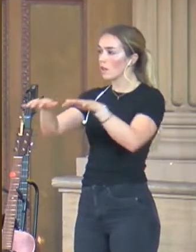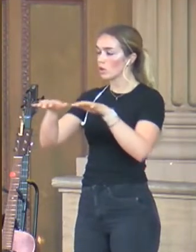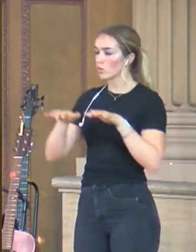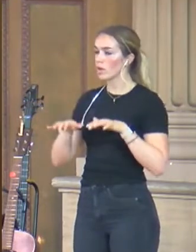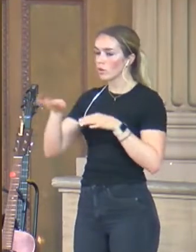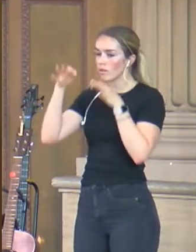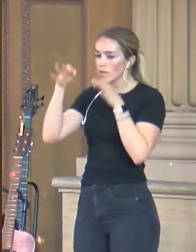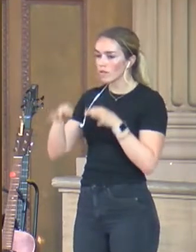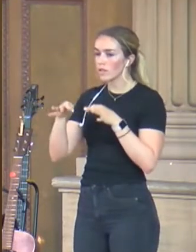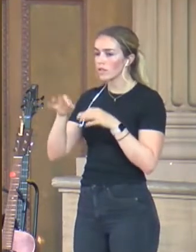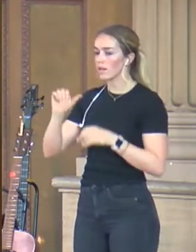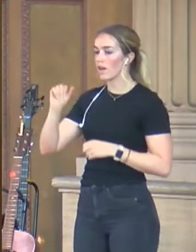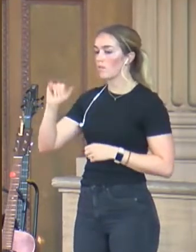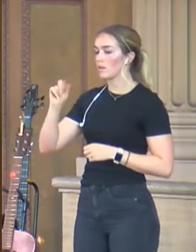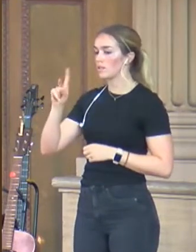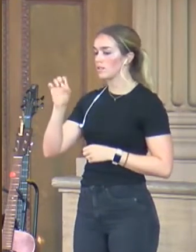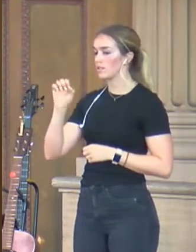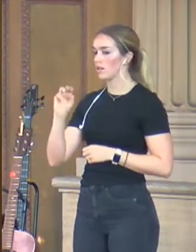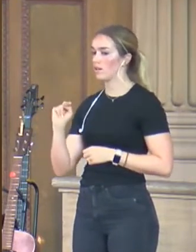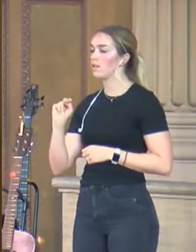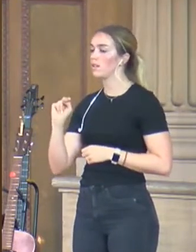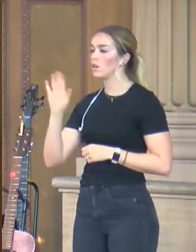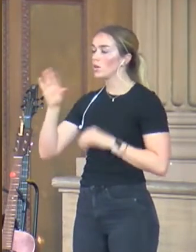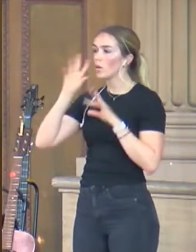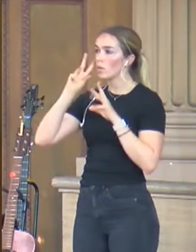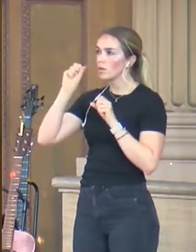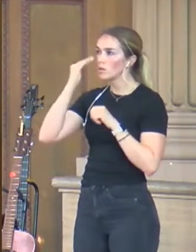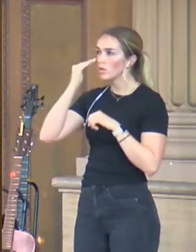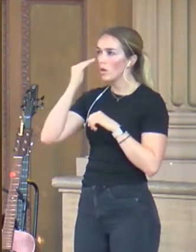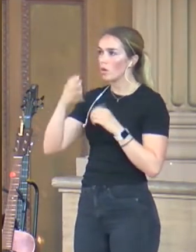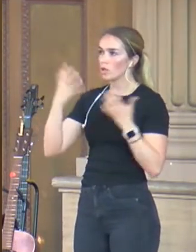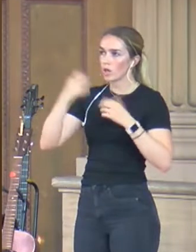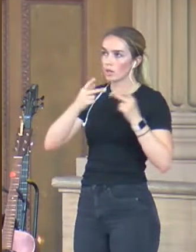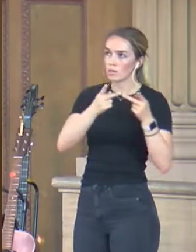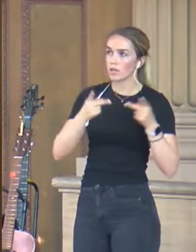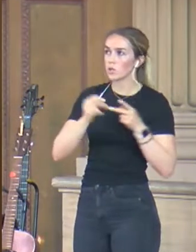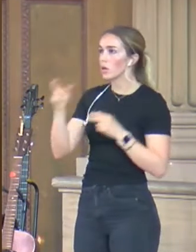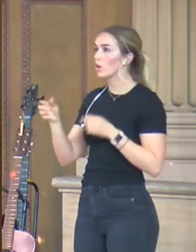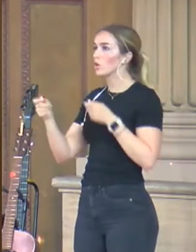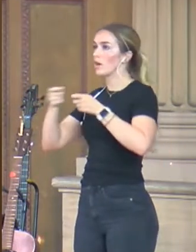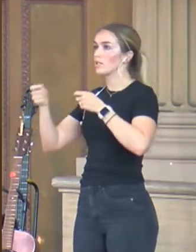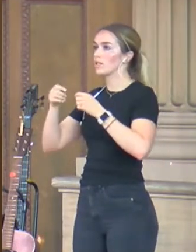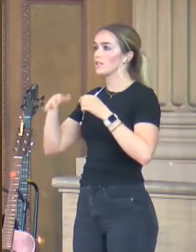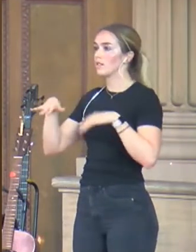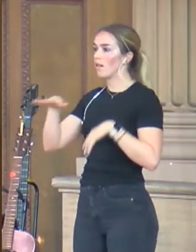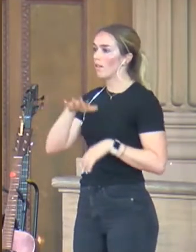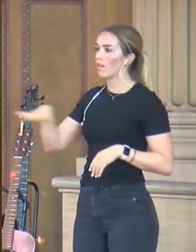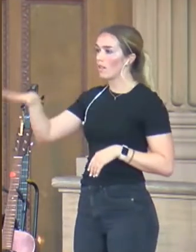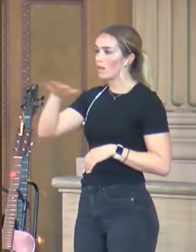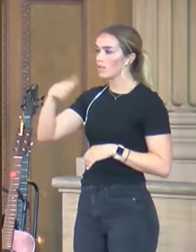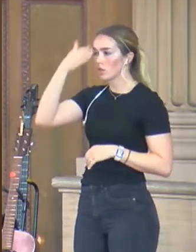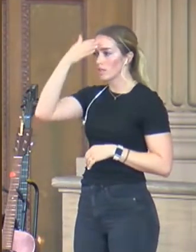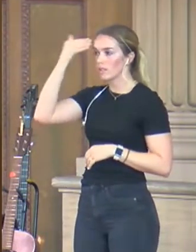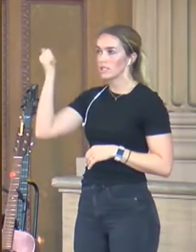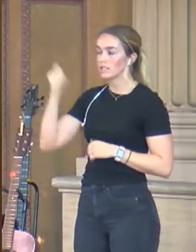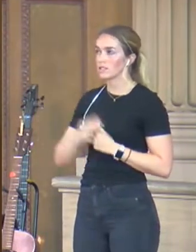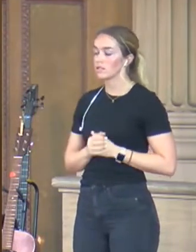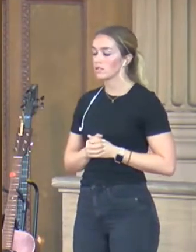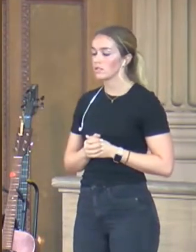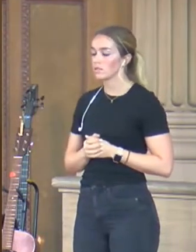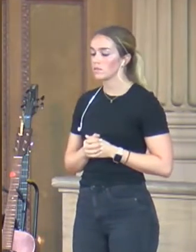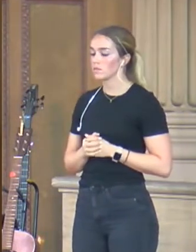faithfulness in Abaddon? Are your wonders known in the darkness, or your righteousness in a land of forgetfulness?